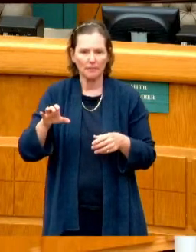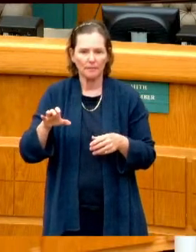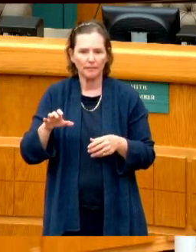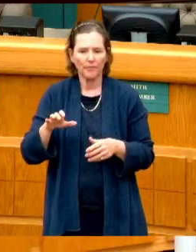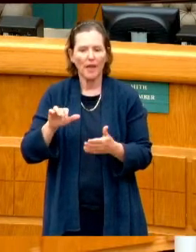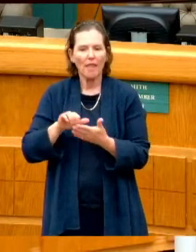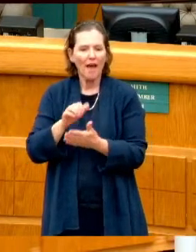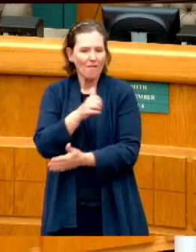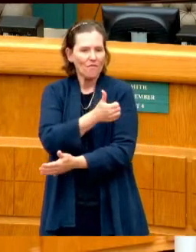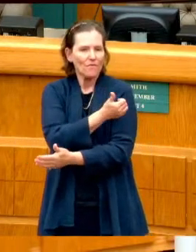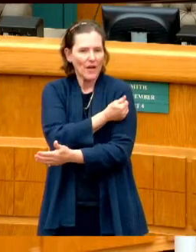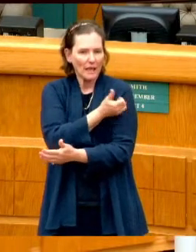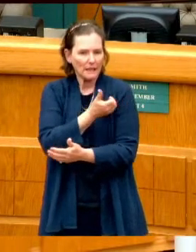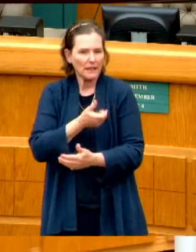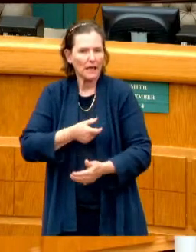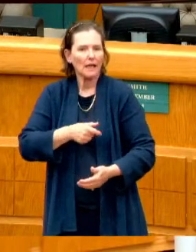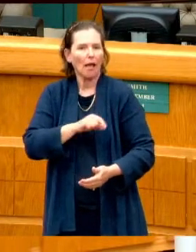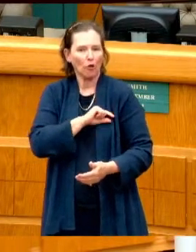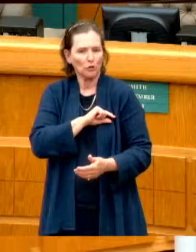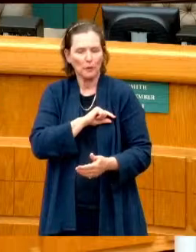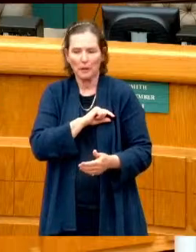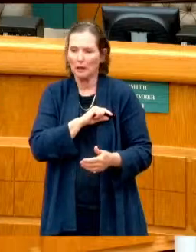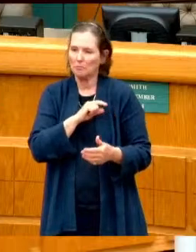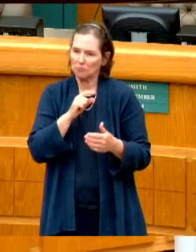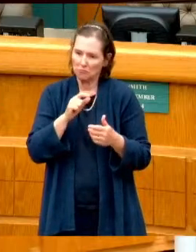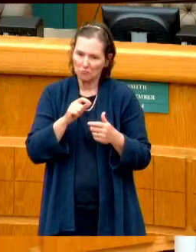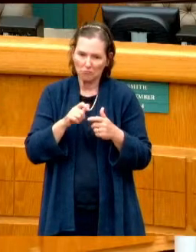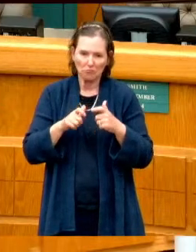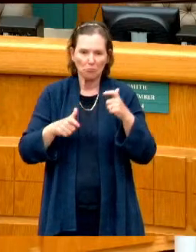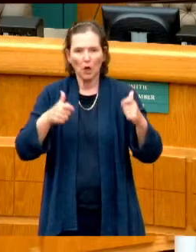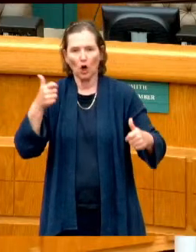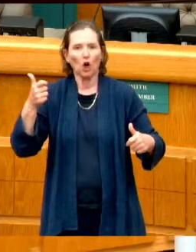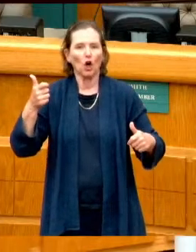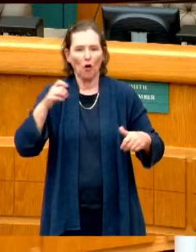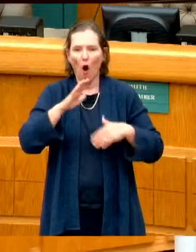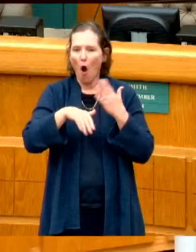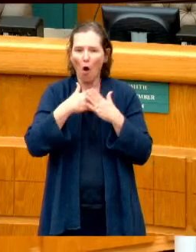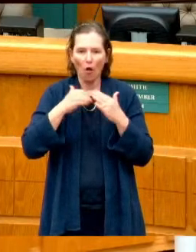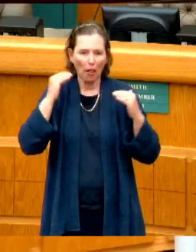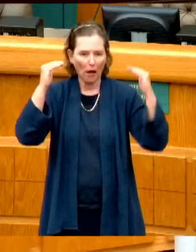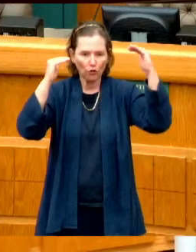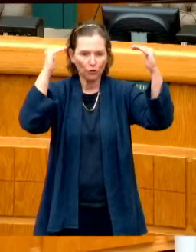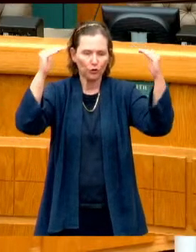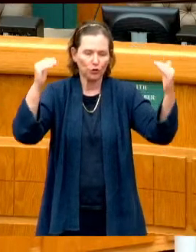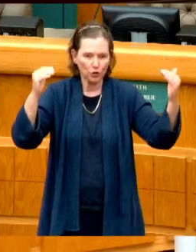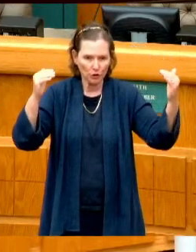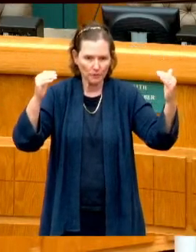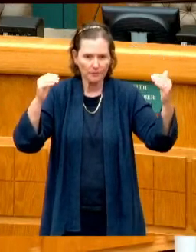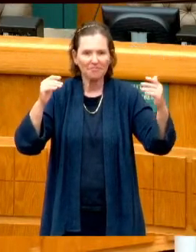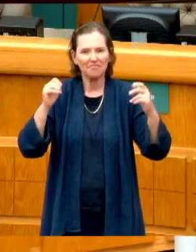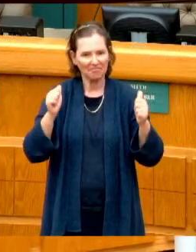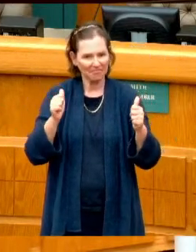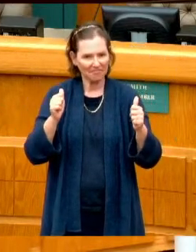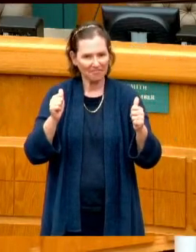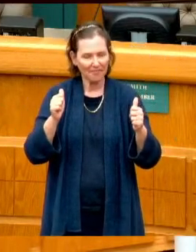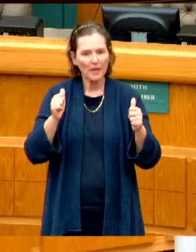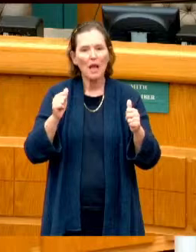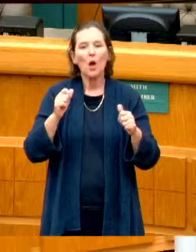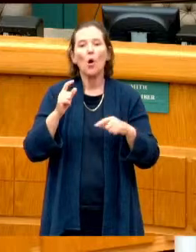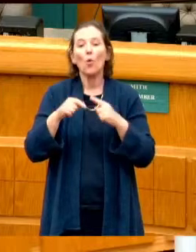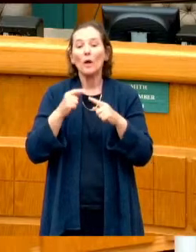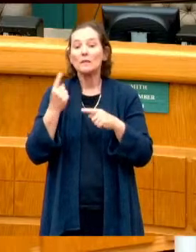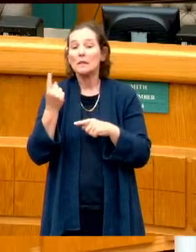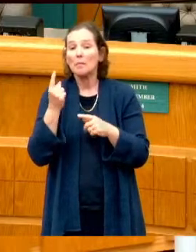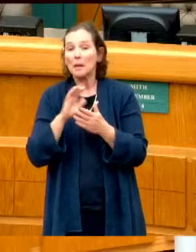said, is expanding. And human nature always says when something goes from being very scarce to being very